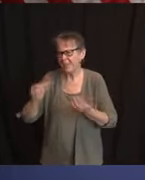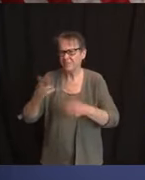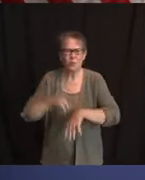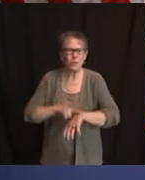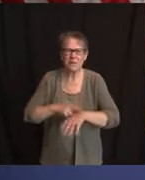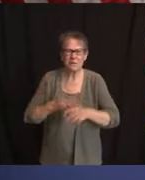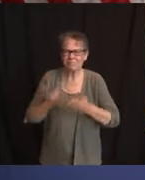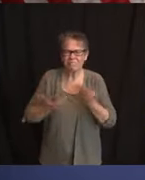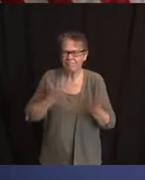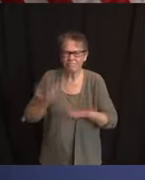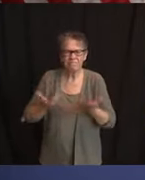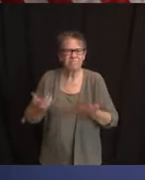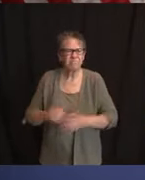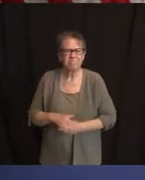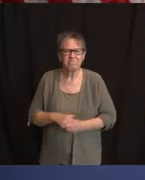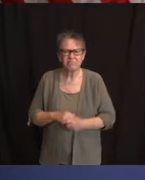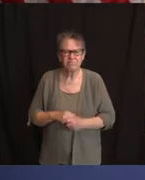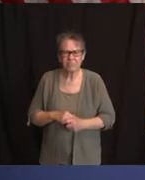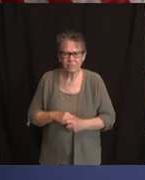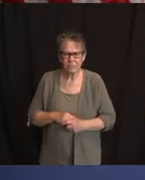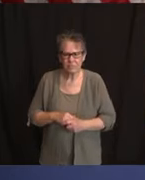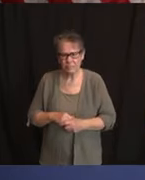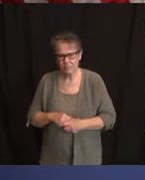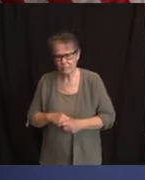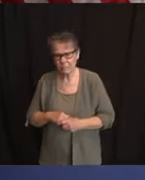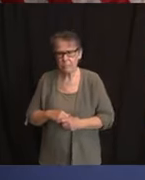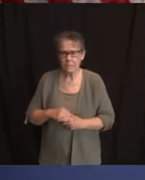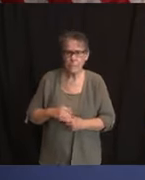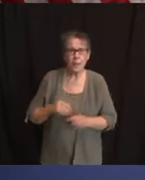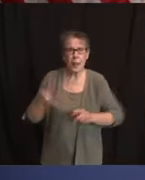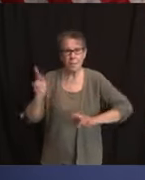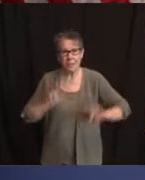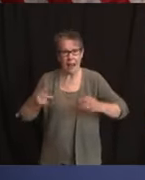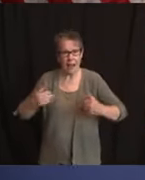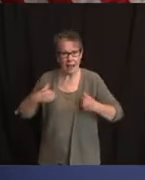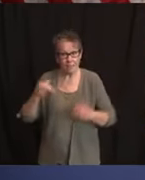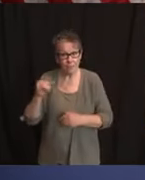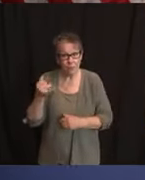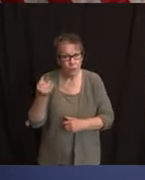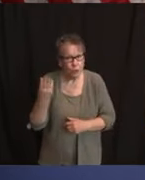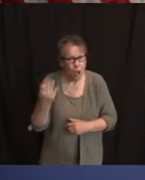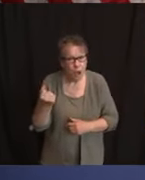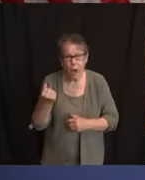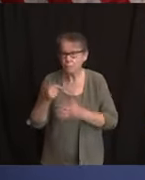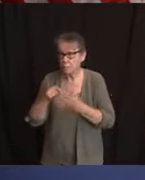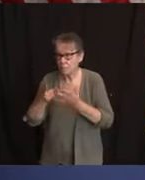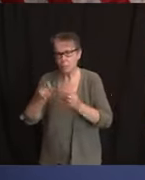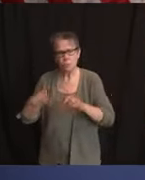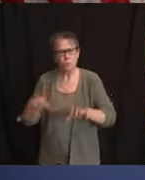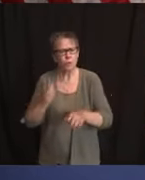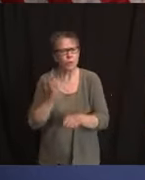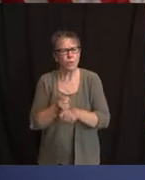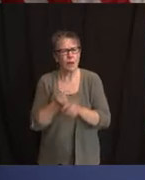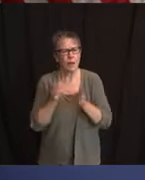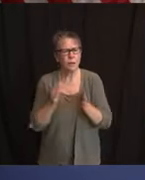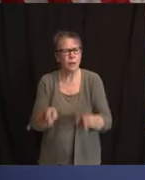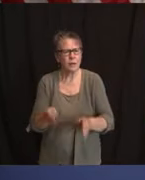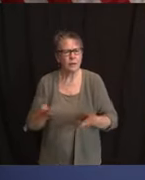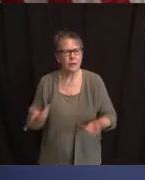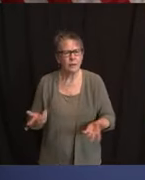properly representative for the particular categories, in particular that are, whether they're advocates or bus riders or train riders. That's all